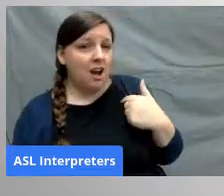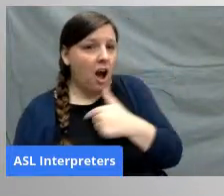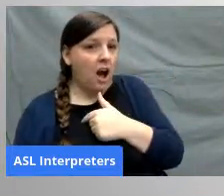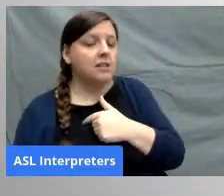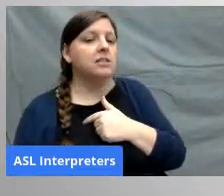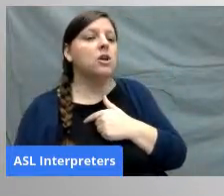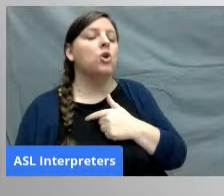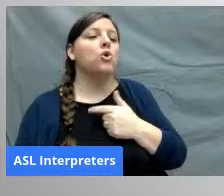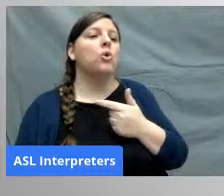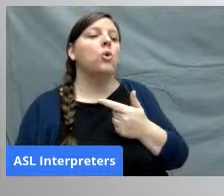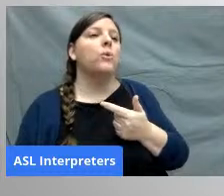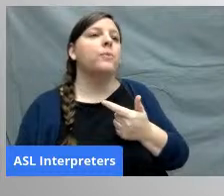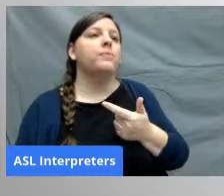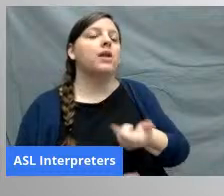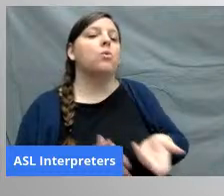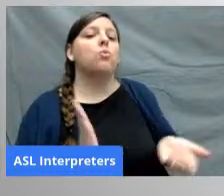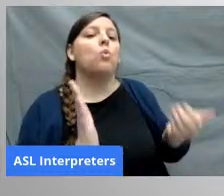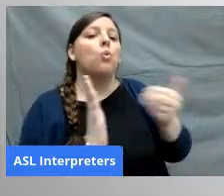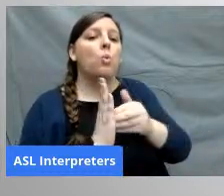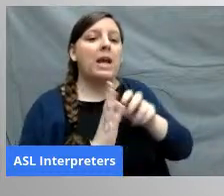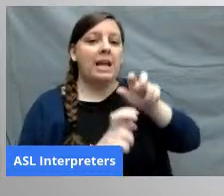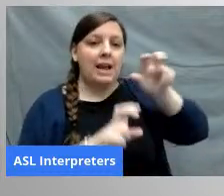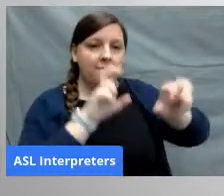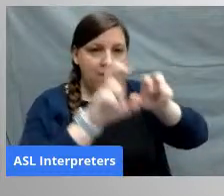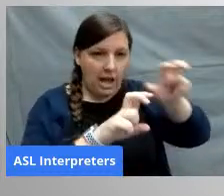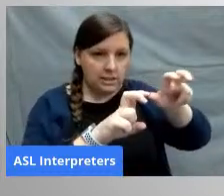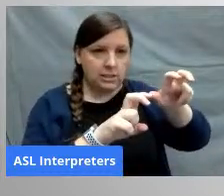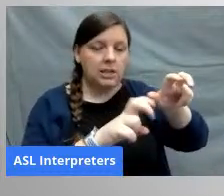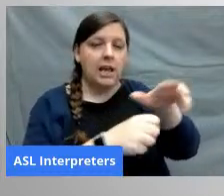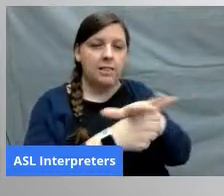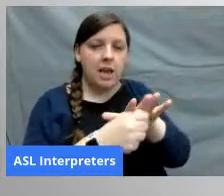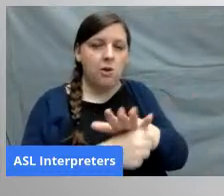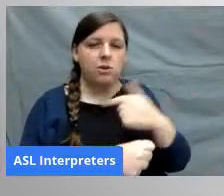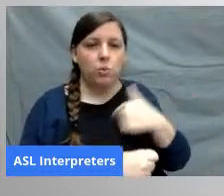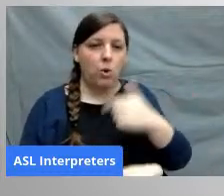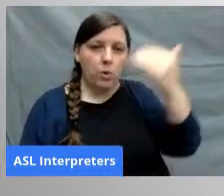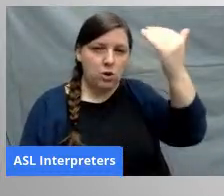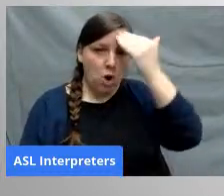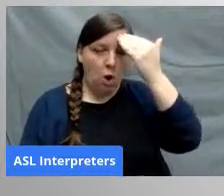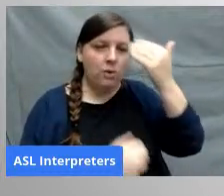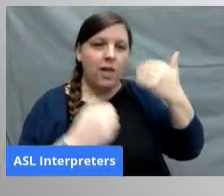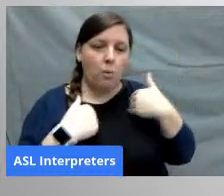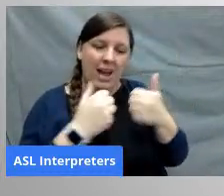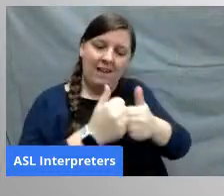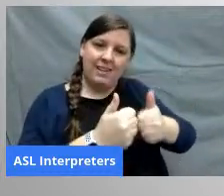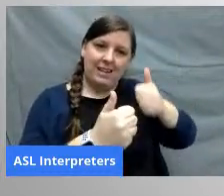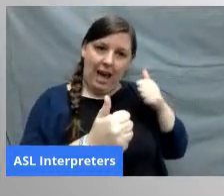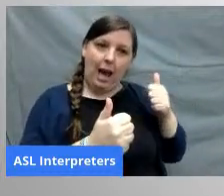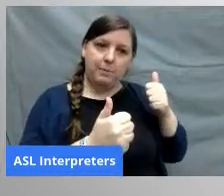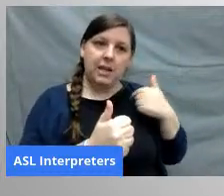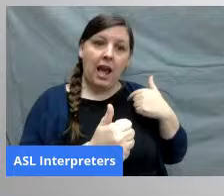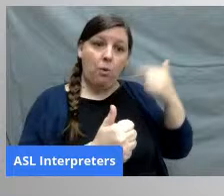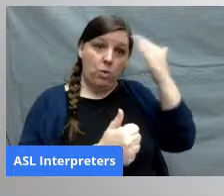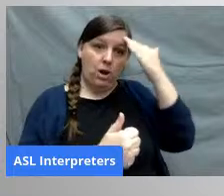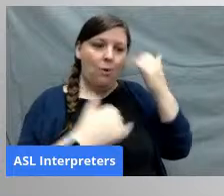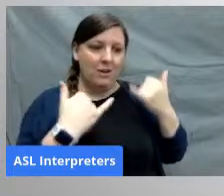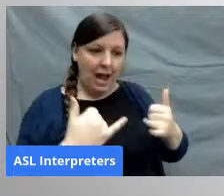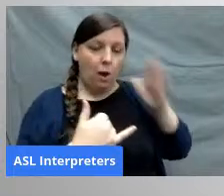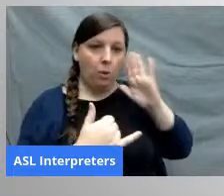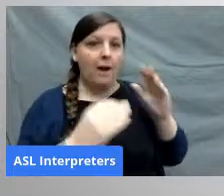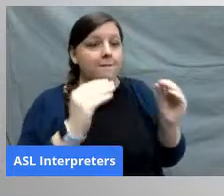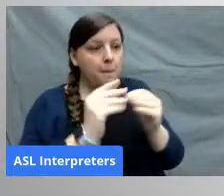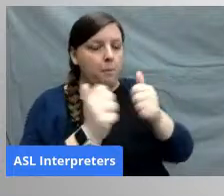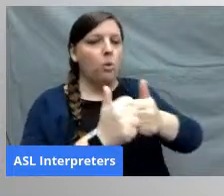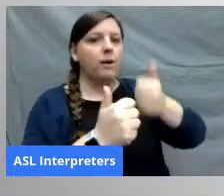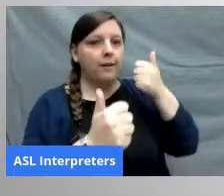reinvest in the areas that we know we have gaps, but now we know that we're going to have an even greater gap in them